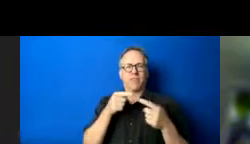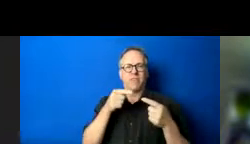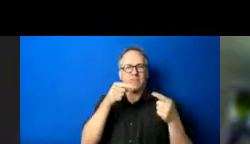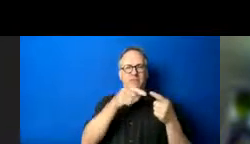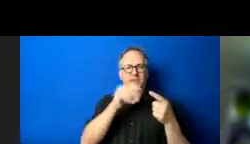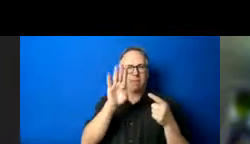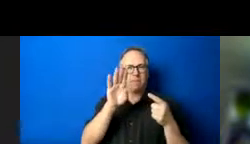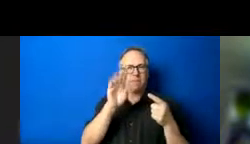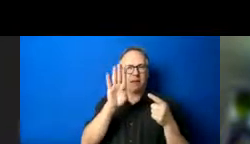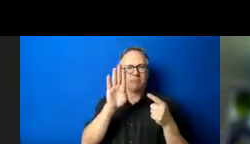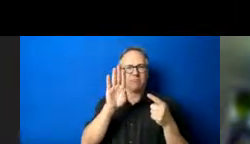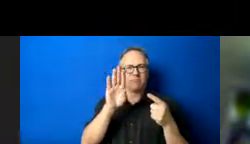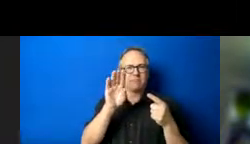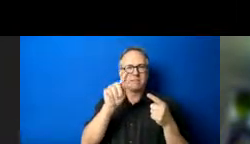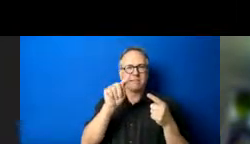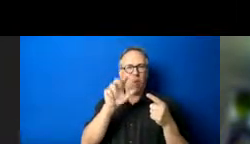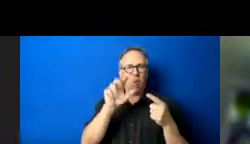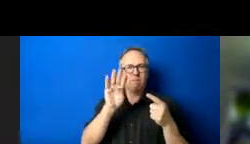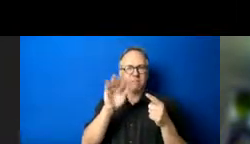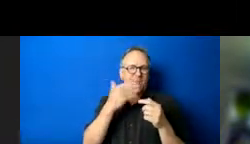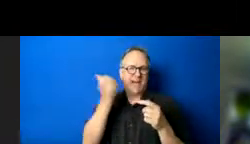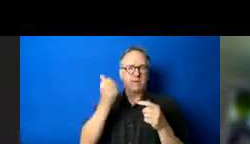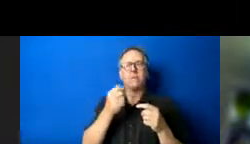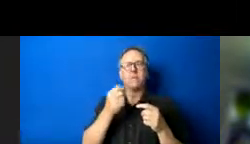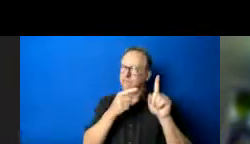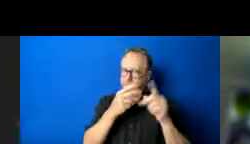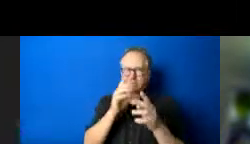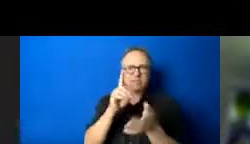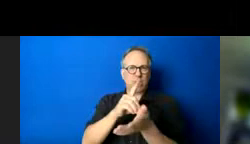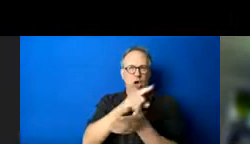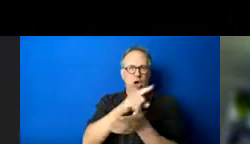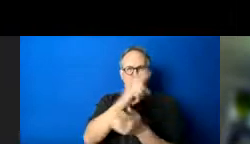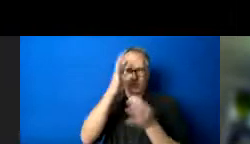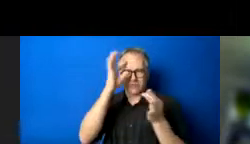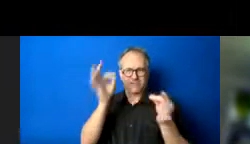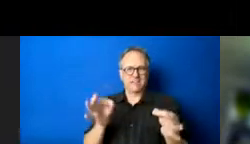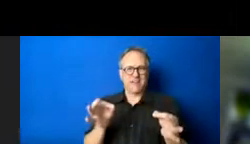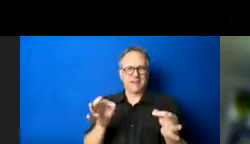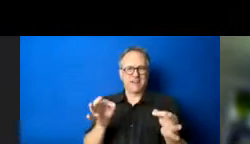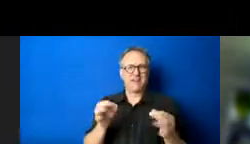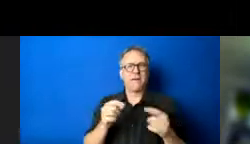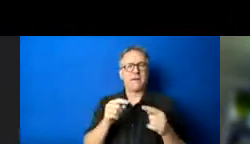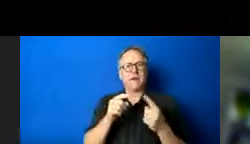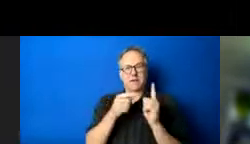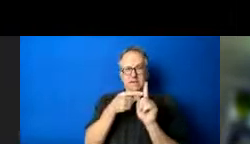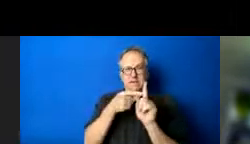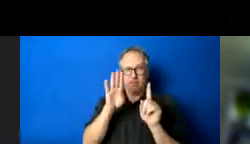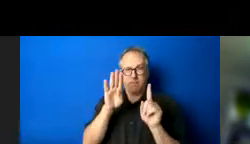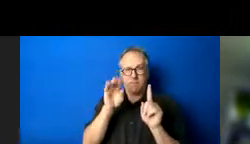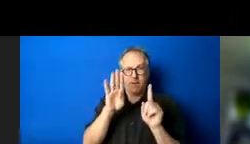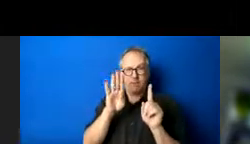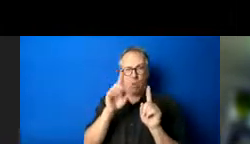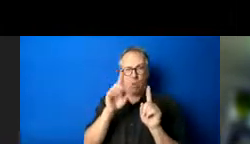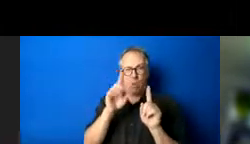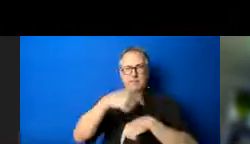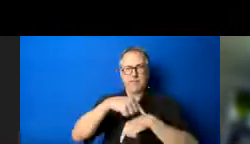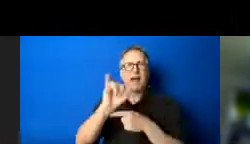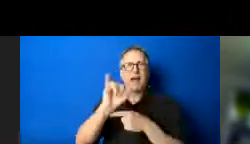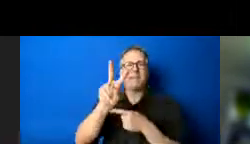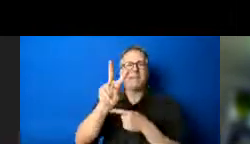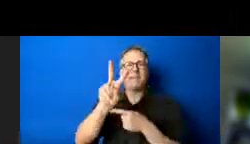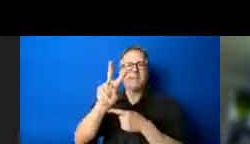better fit. Again, the provider will determine that, but this is given as a one-time IV injection. So it's